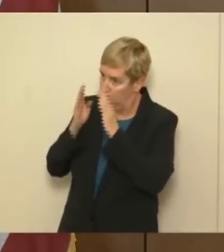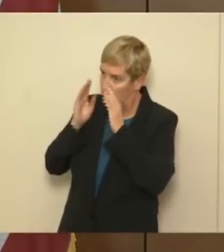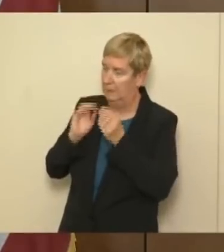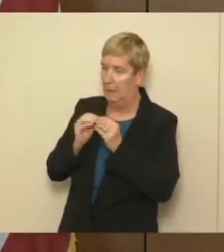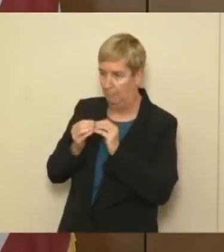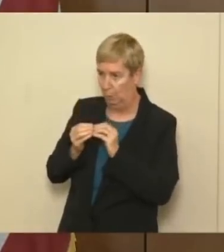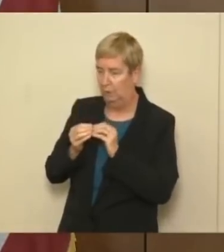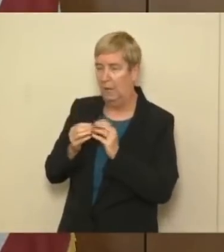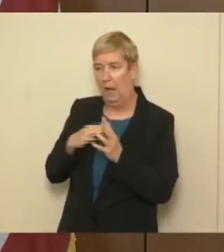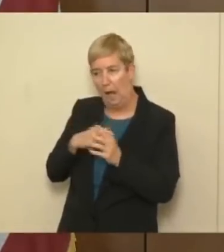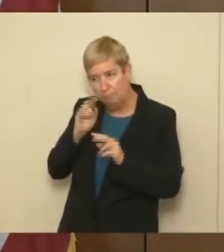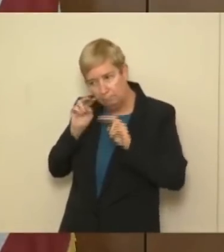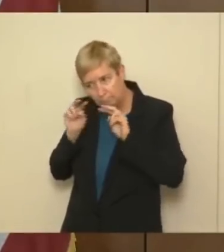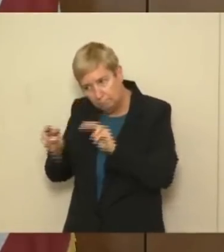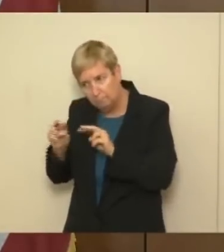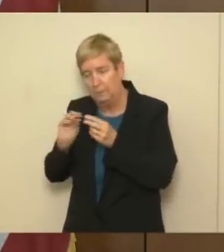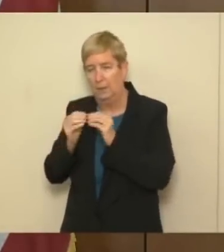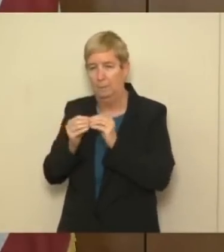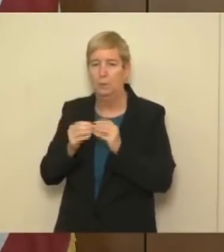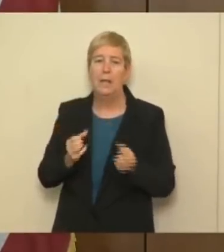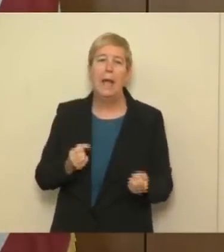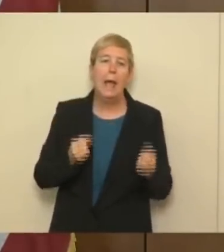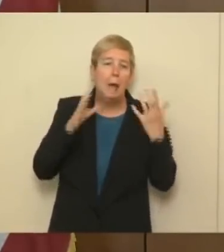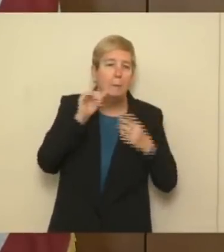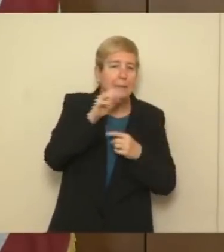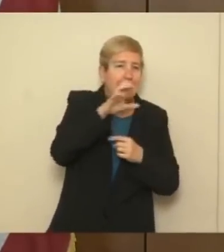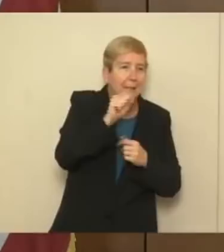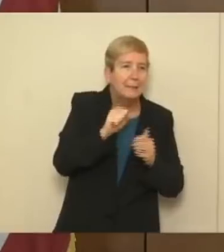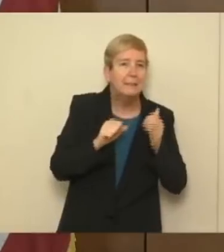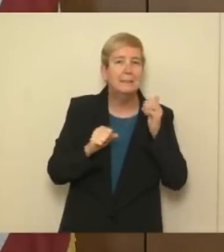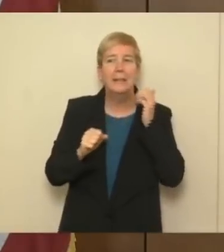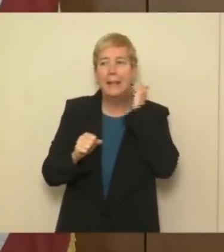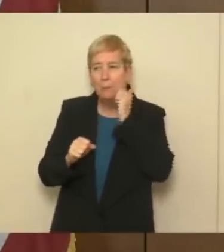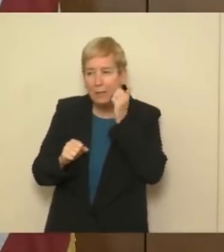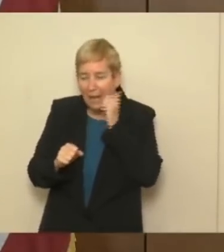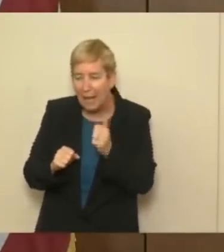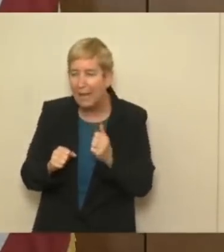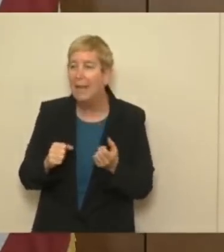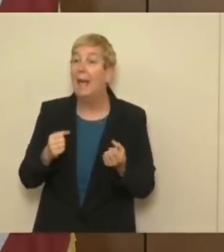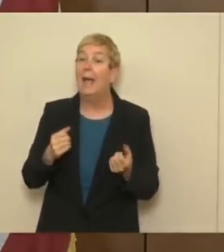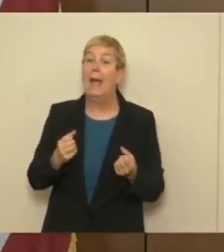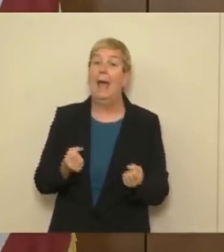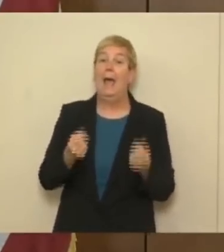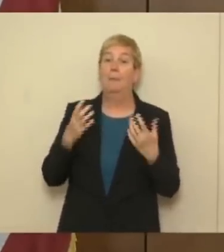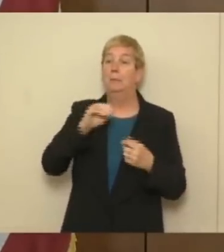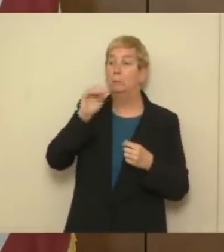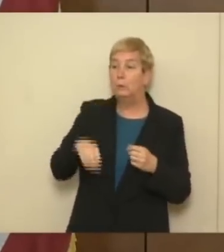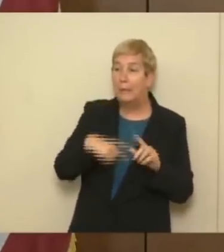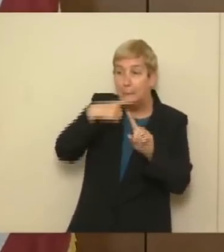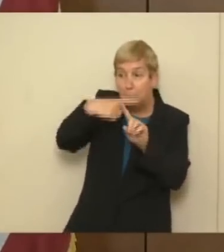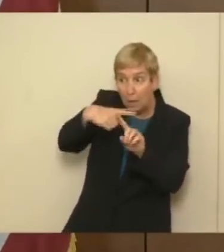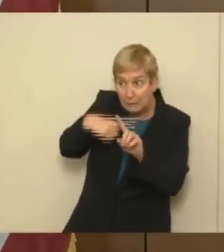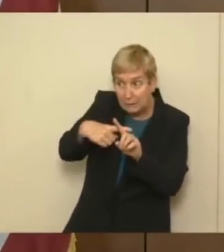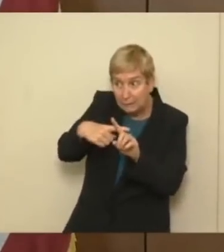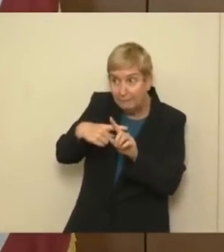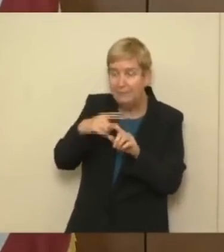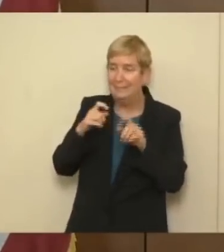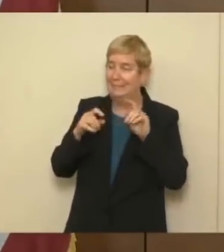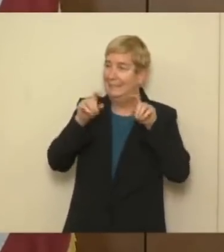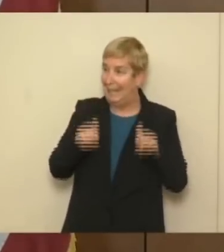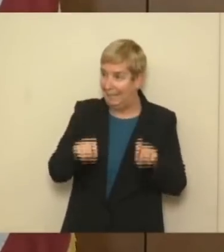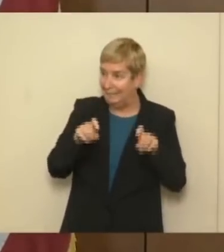at. The number of cases per day, the positivity rates in the testing, the rate of infection